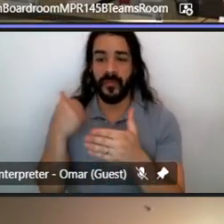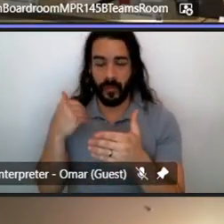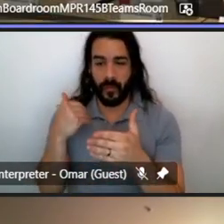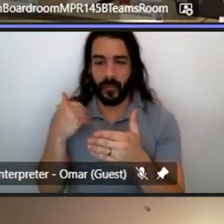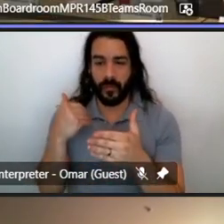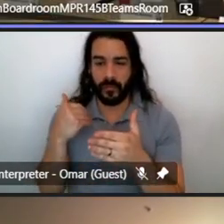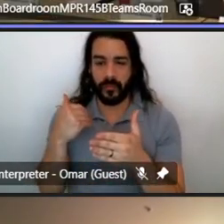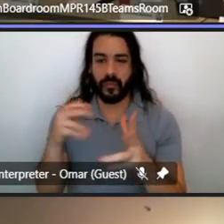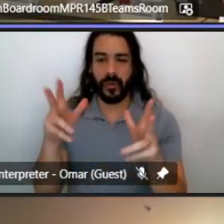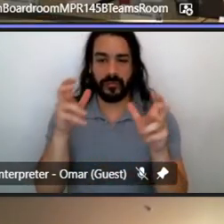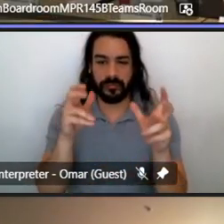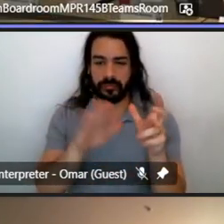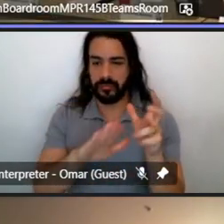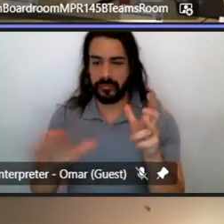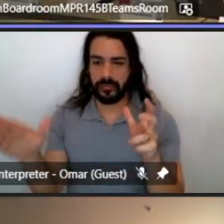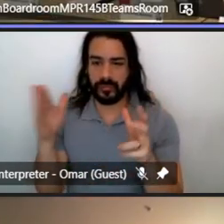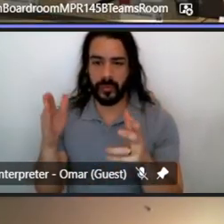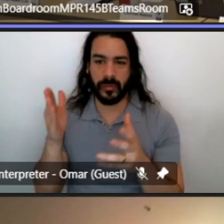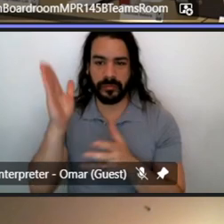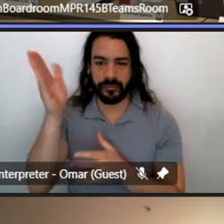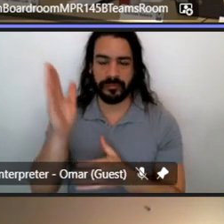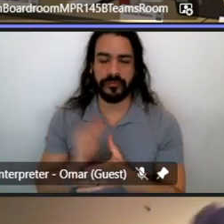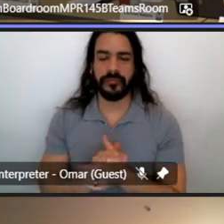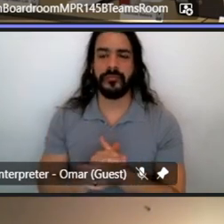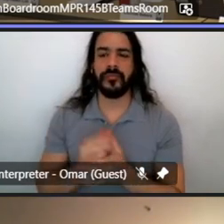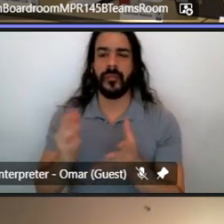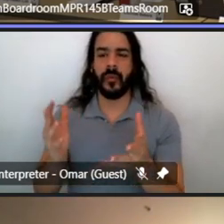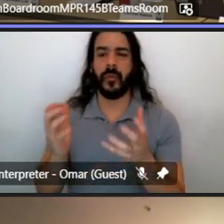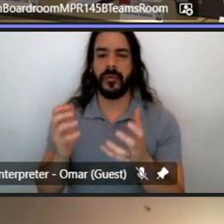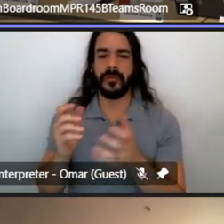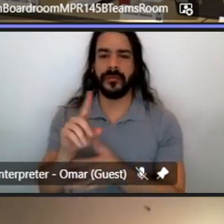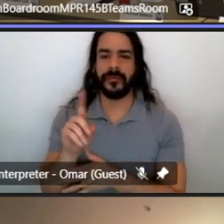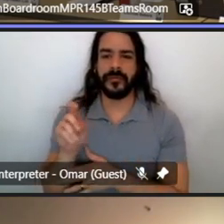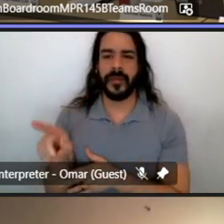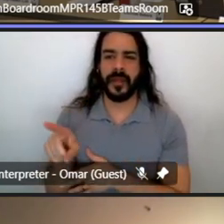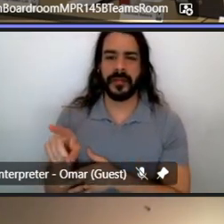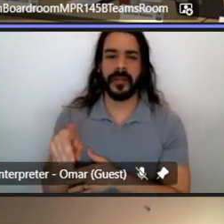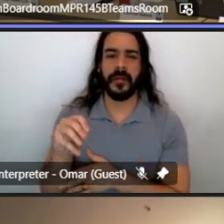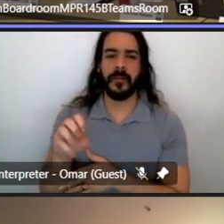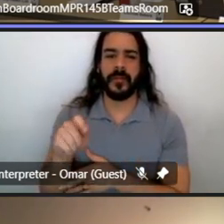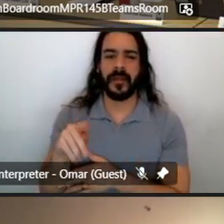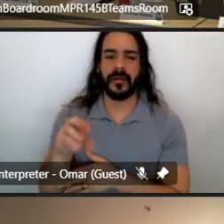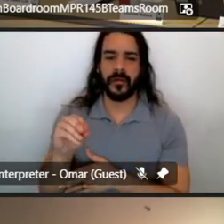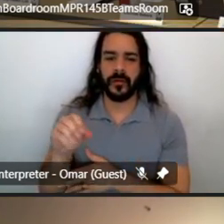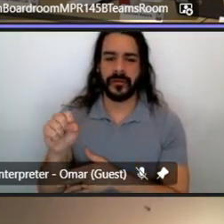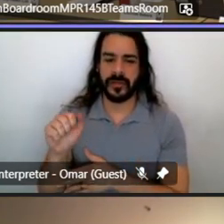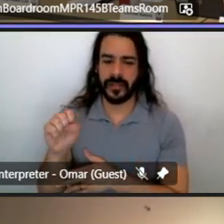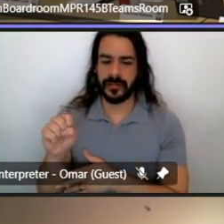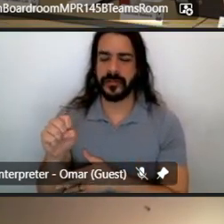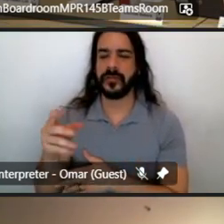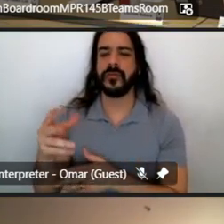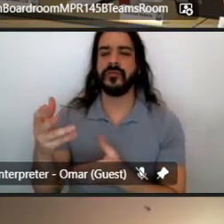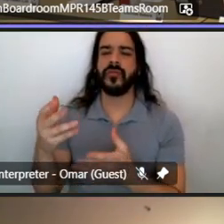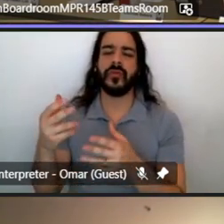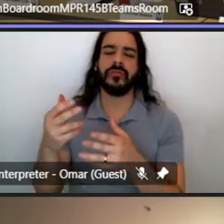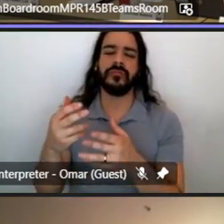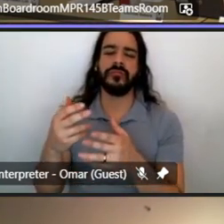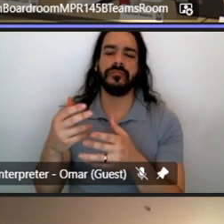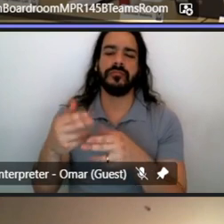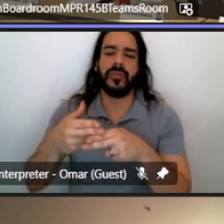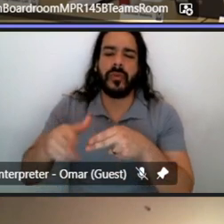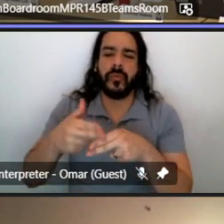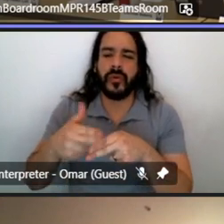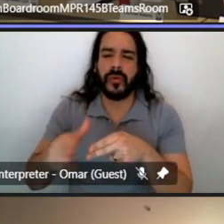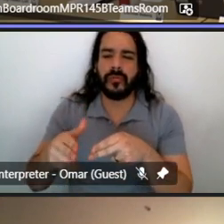take testimony, I'm going to ask Metro staff to give us a brief overview of Metro's proposed budget and what's in